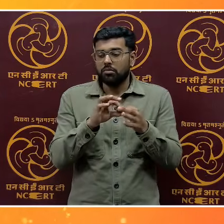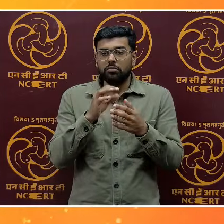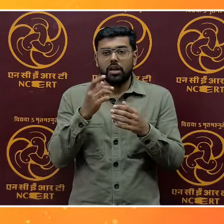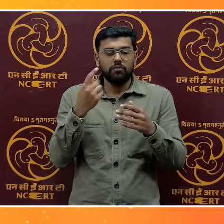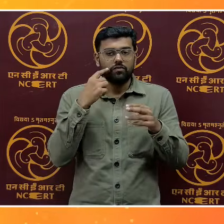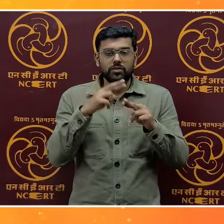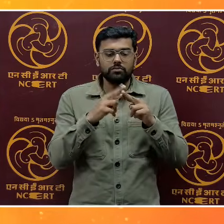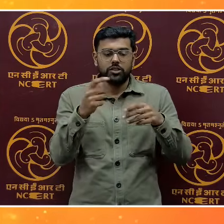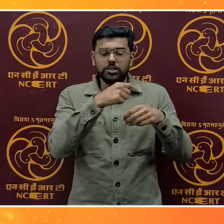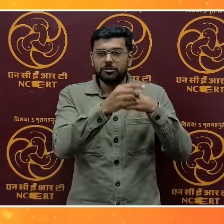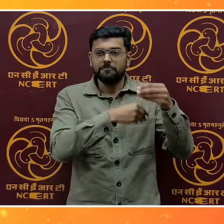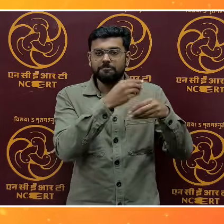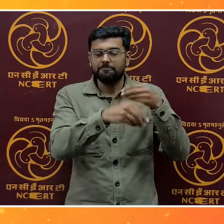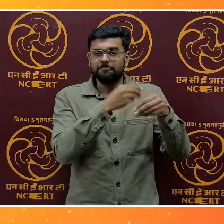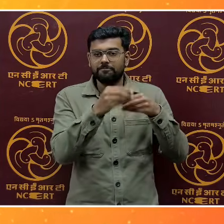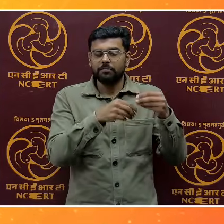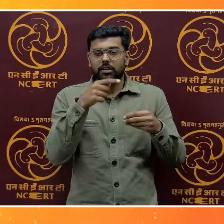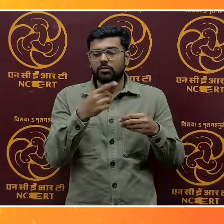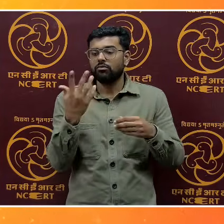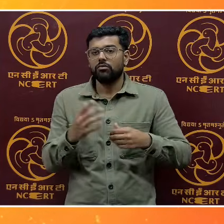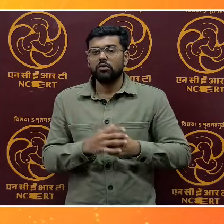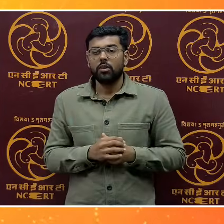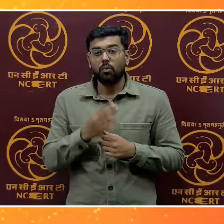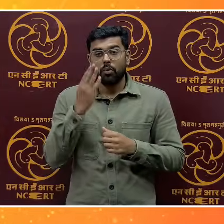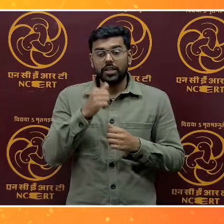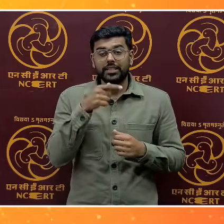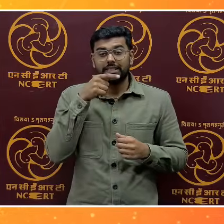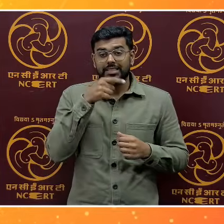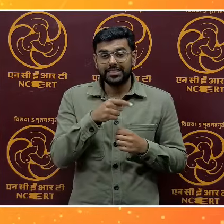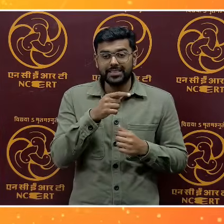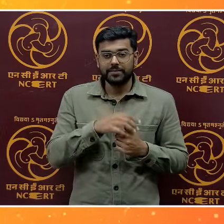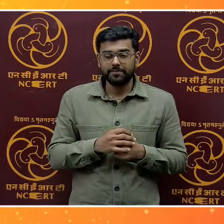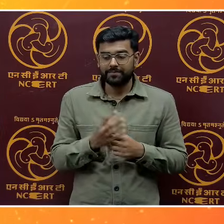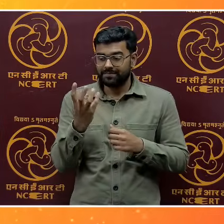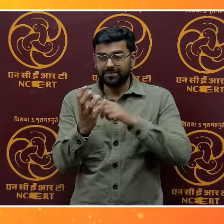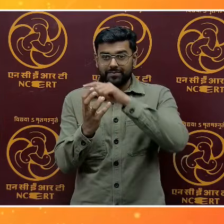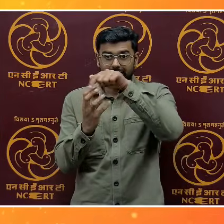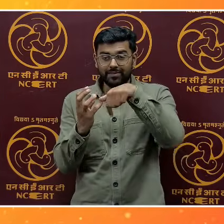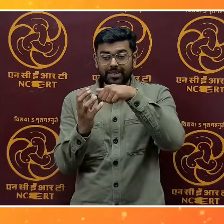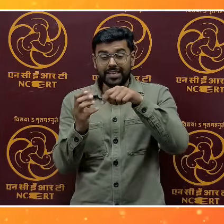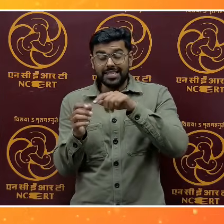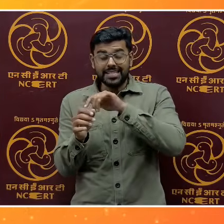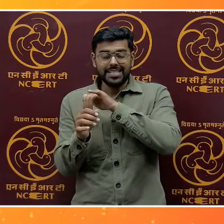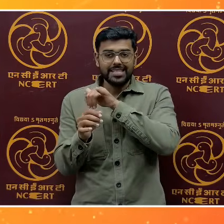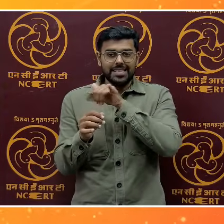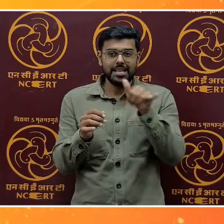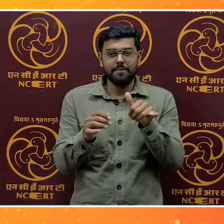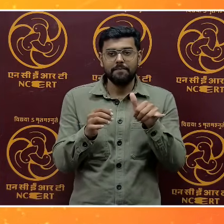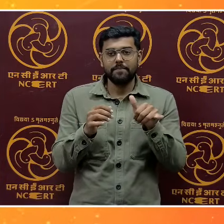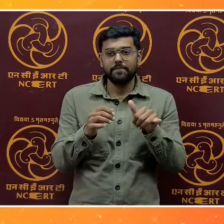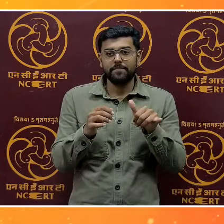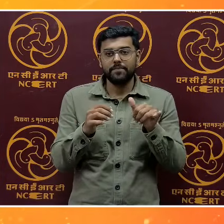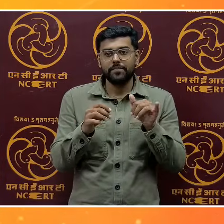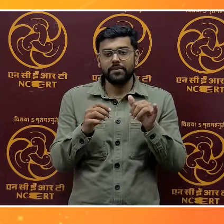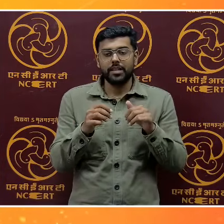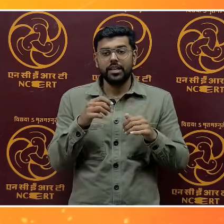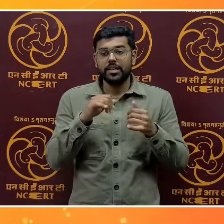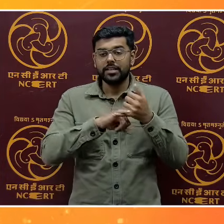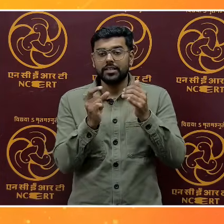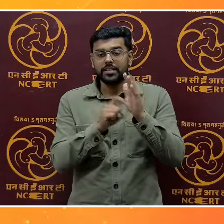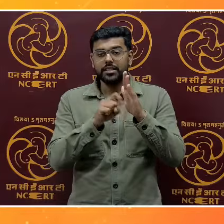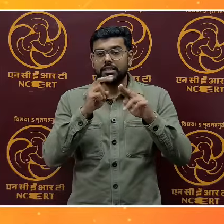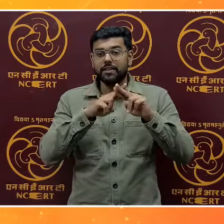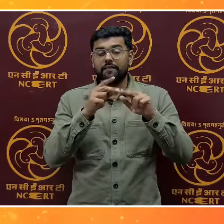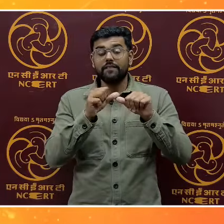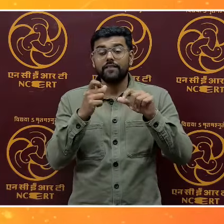over. That verifies that the surface of the sphere is equal to 4 into area of a circle. Right? Right.